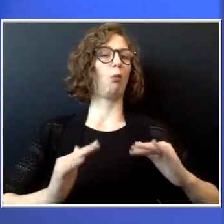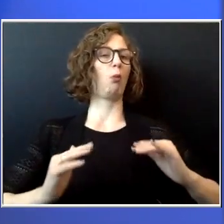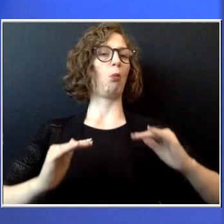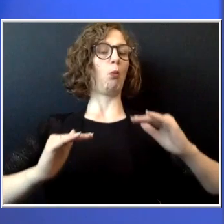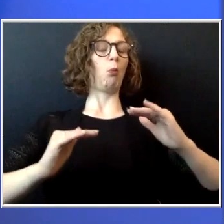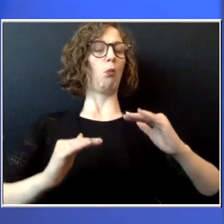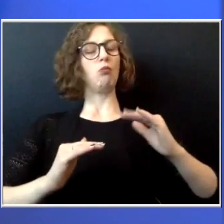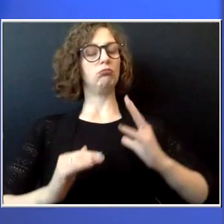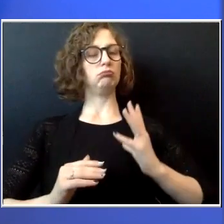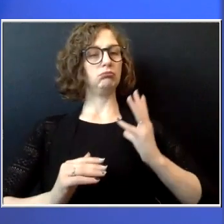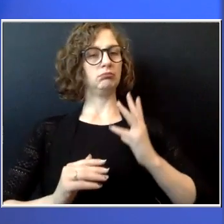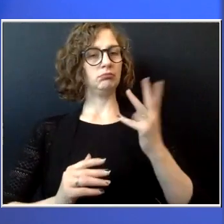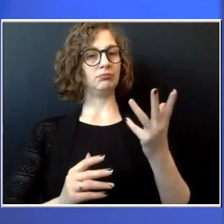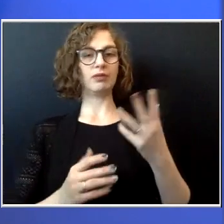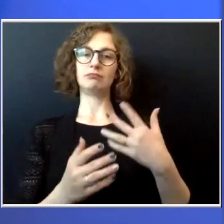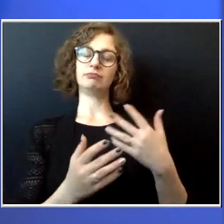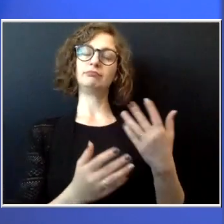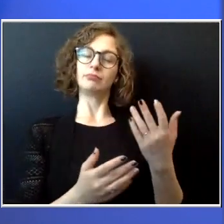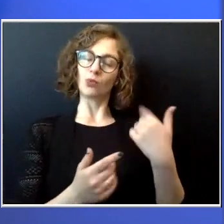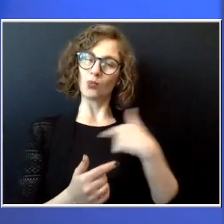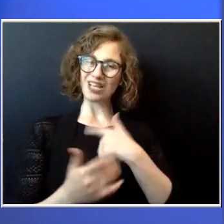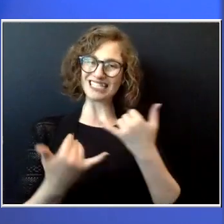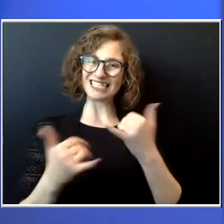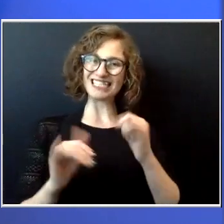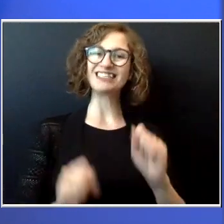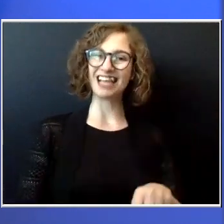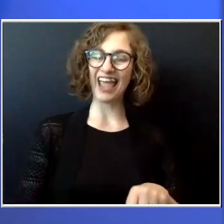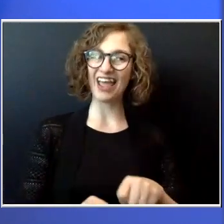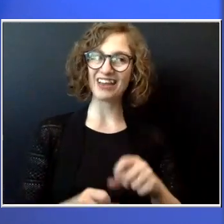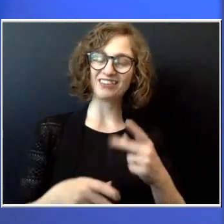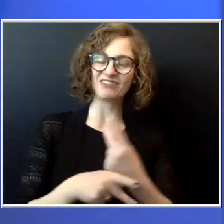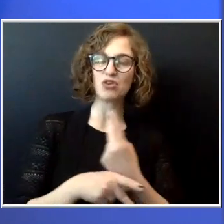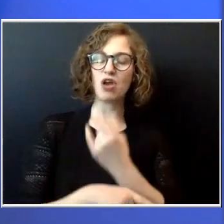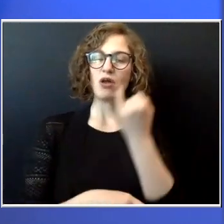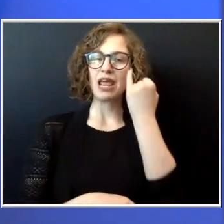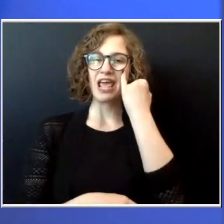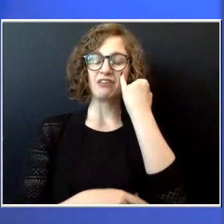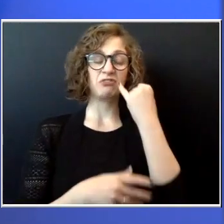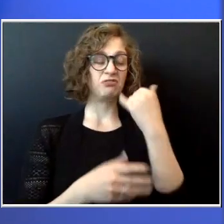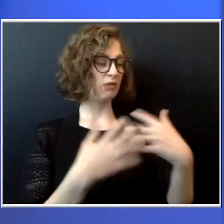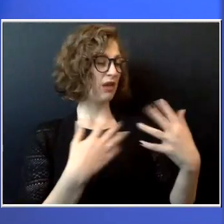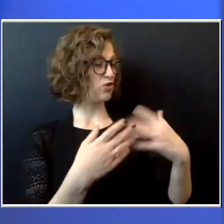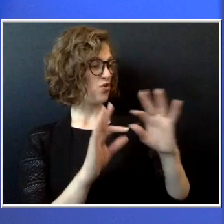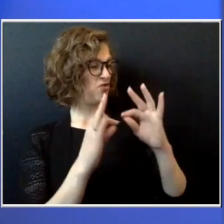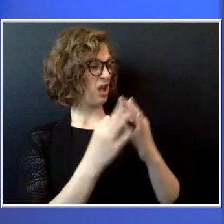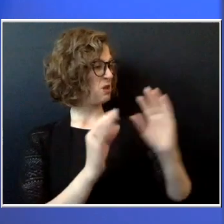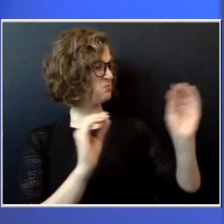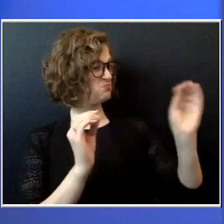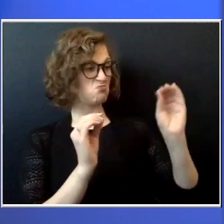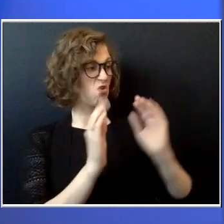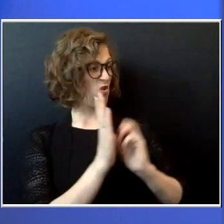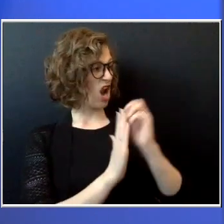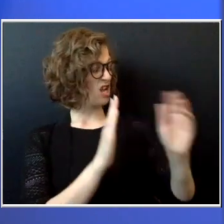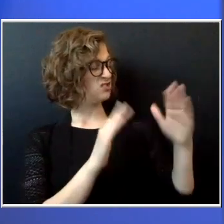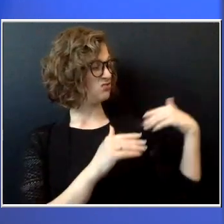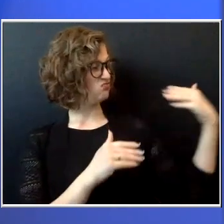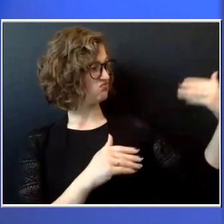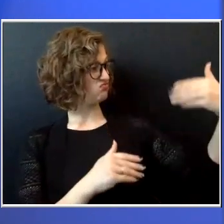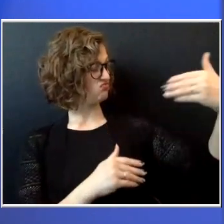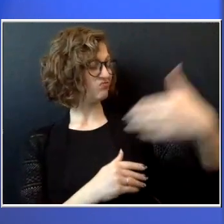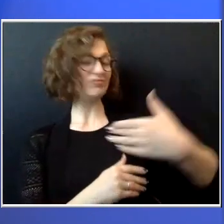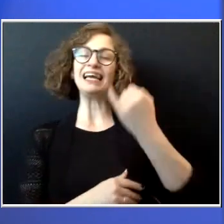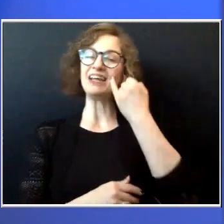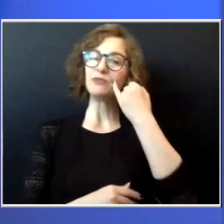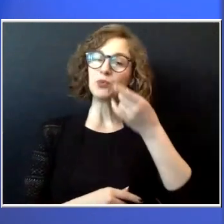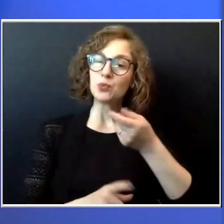determine whether a certain individual would meet criteria for testing. And then really a genetic counseling appointment is